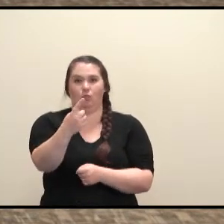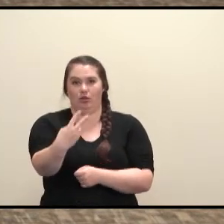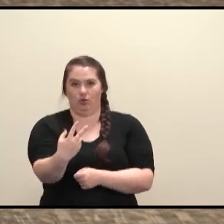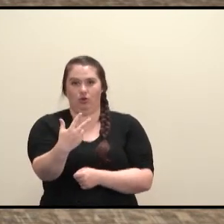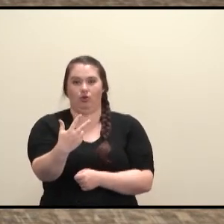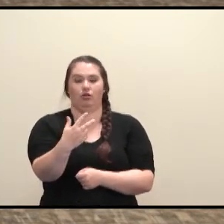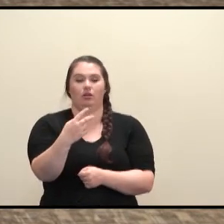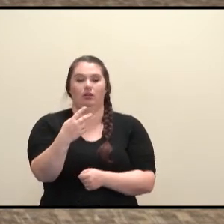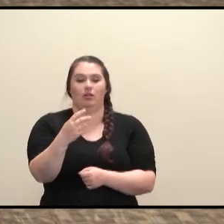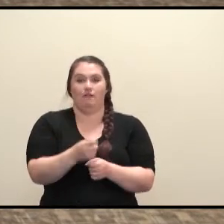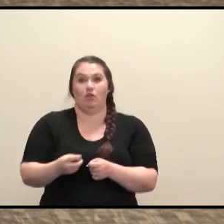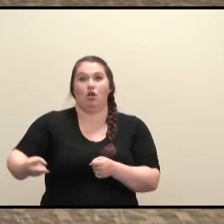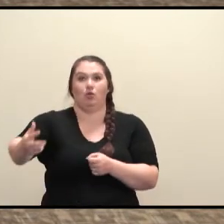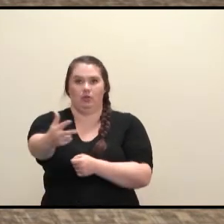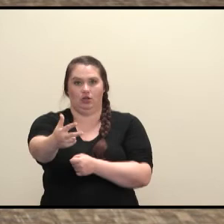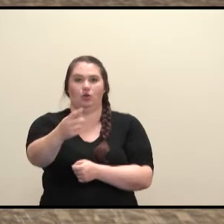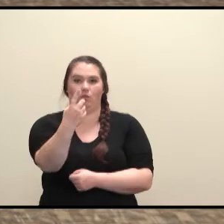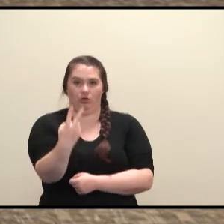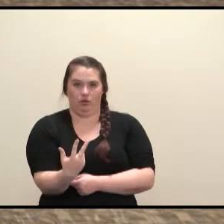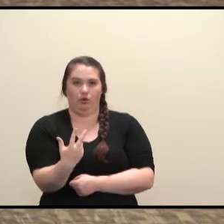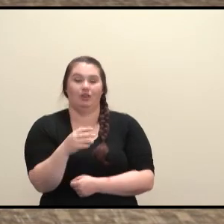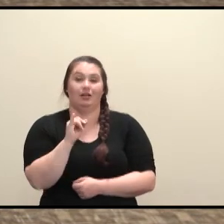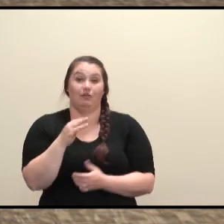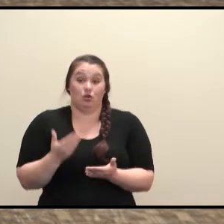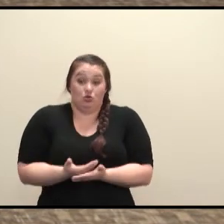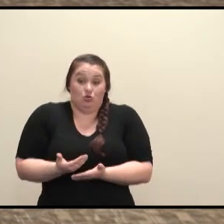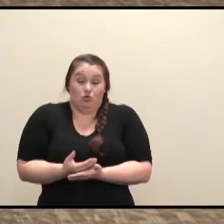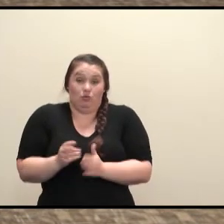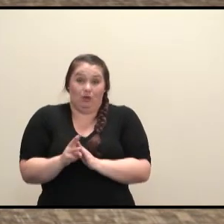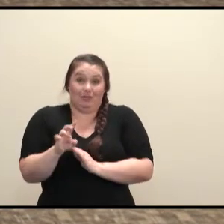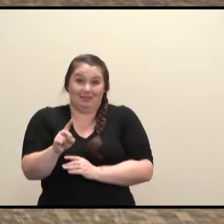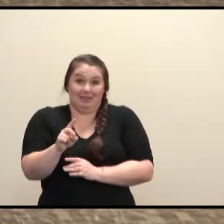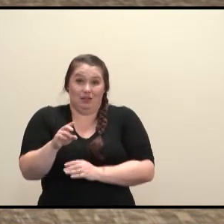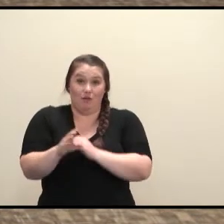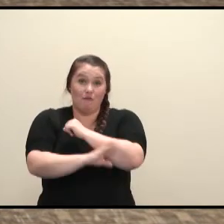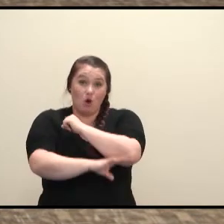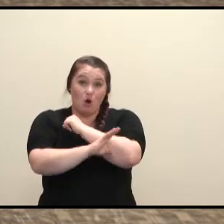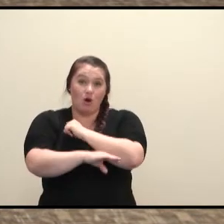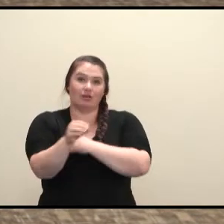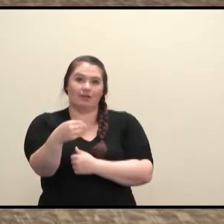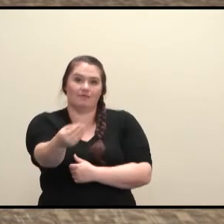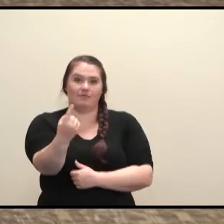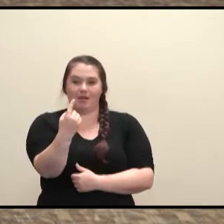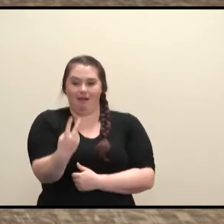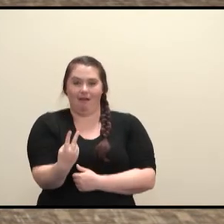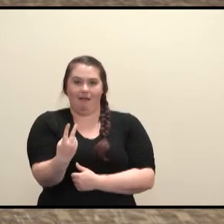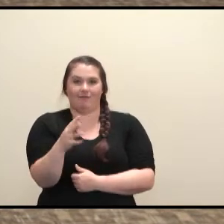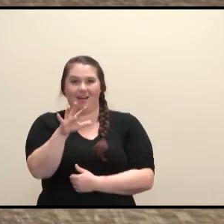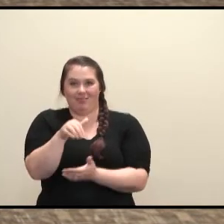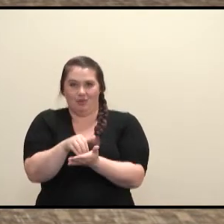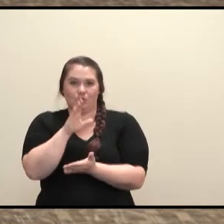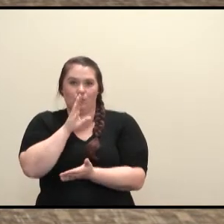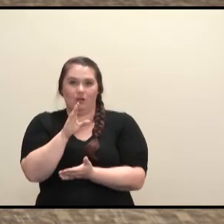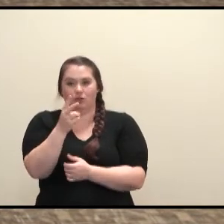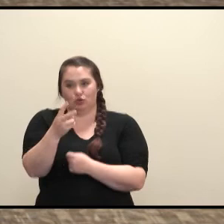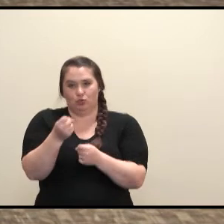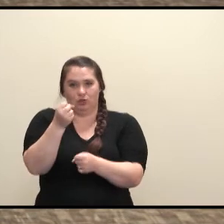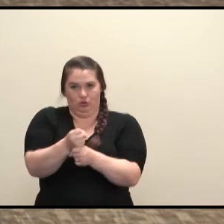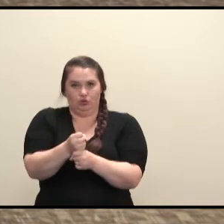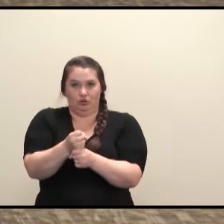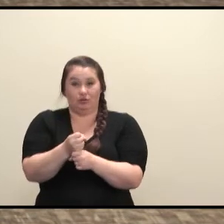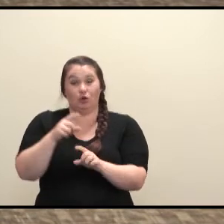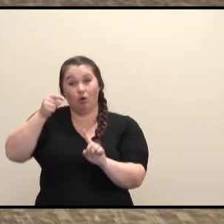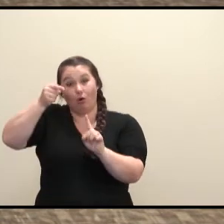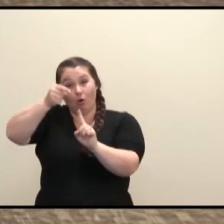a third. If they're new to Waco ISD in the fall, we plan to give them half of that, $5,000 over 2 years. And the goal